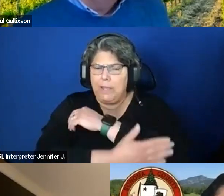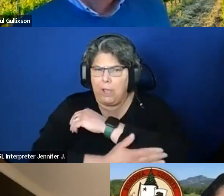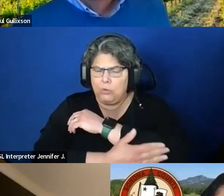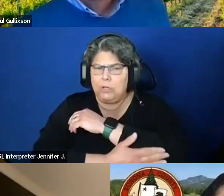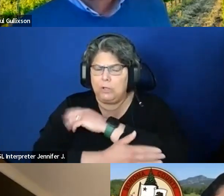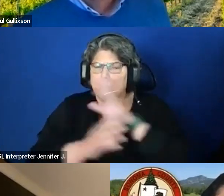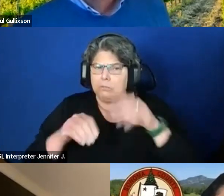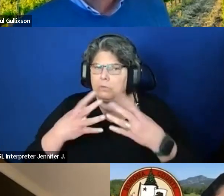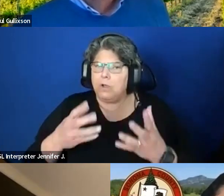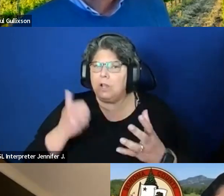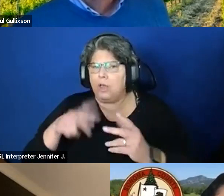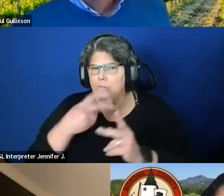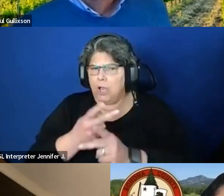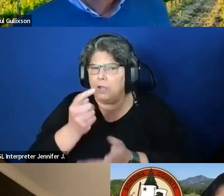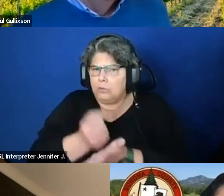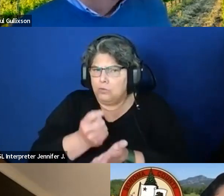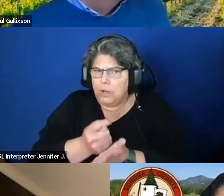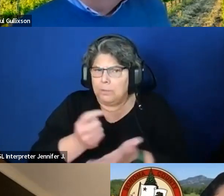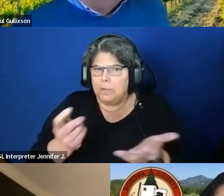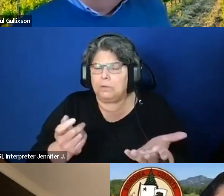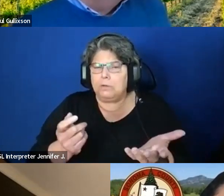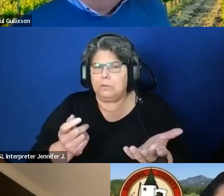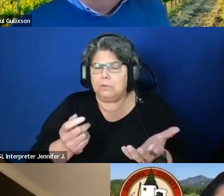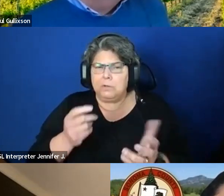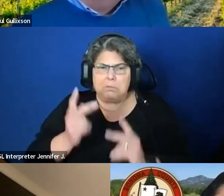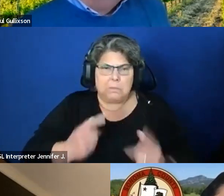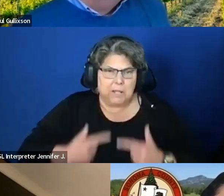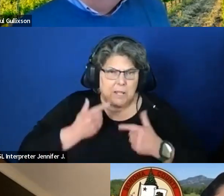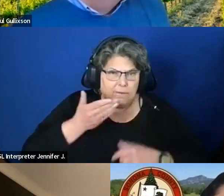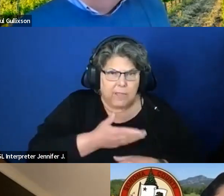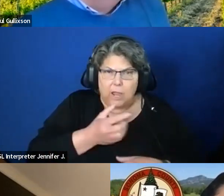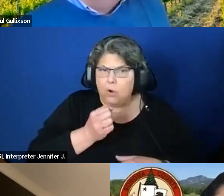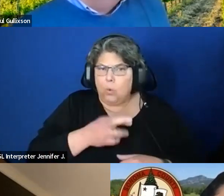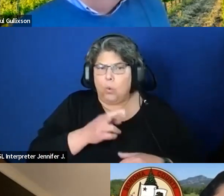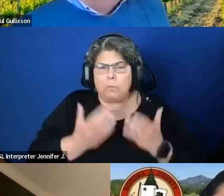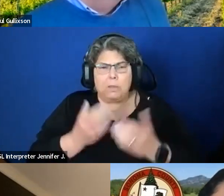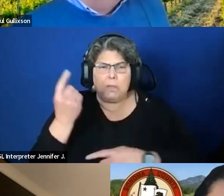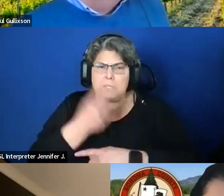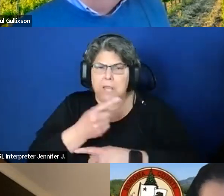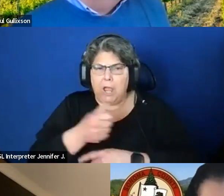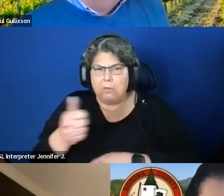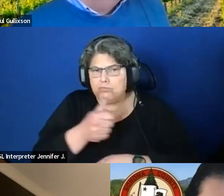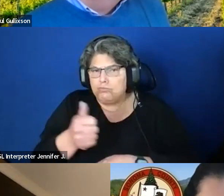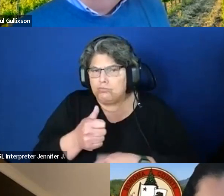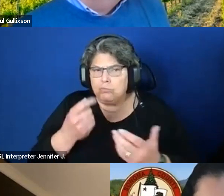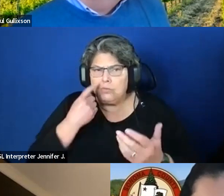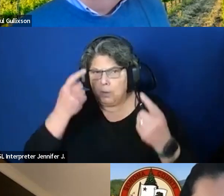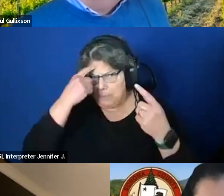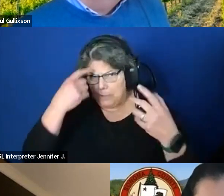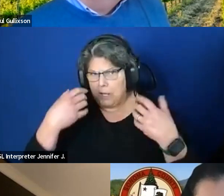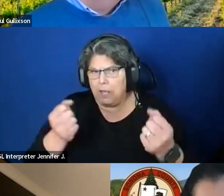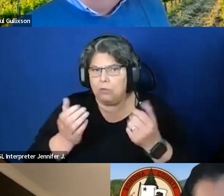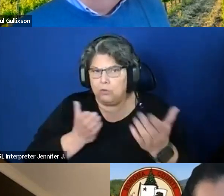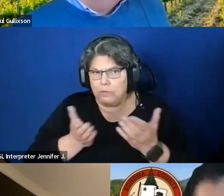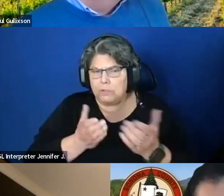other types of treatment, residential or outpatient, with respect to mental health. So this is the